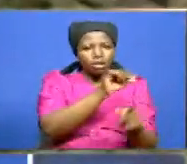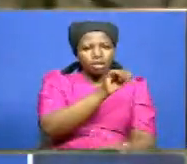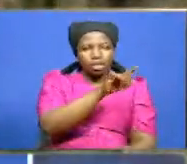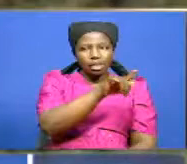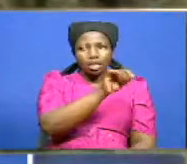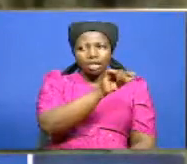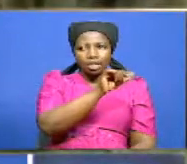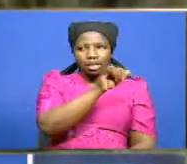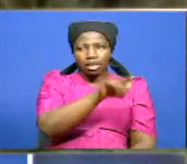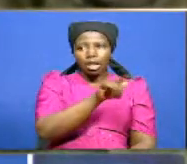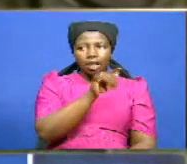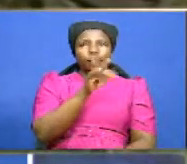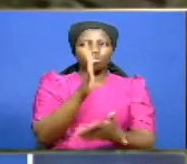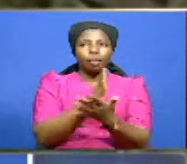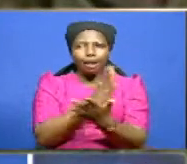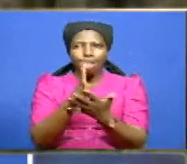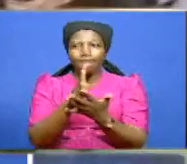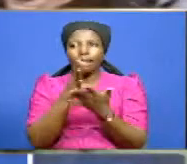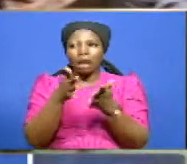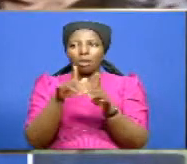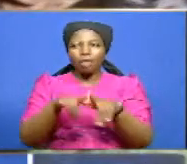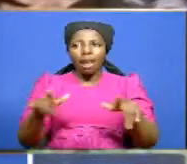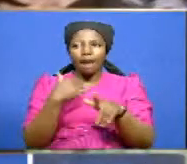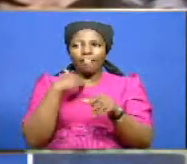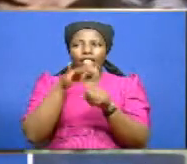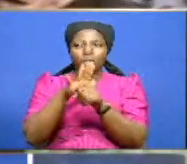has been met with a manner of obstacles.